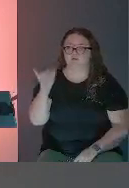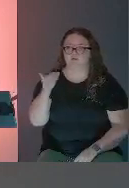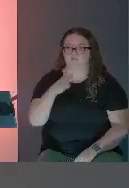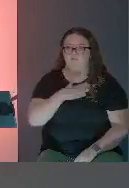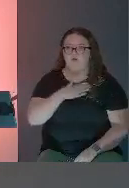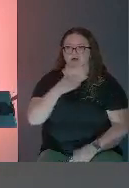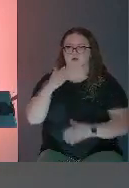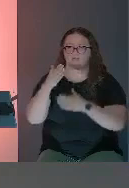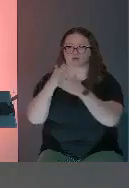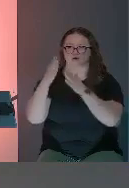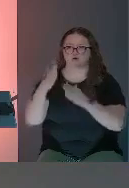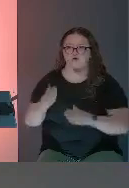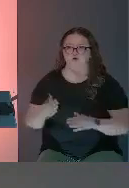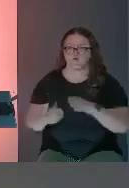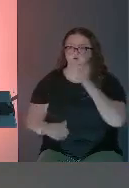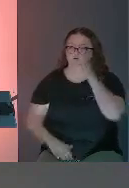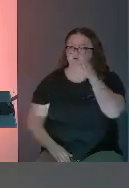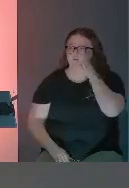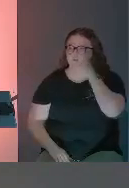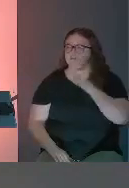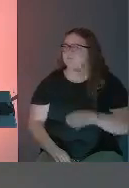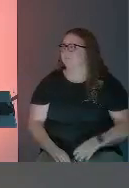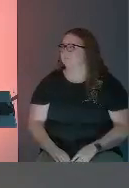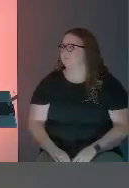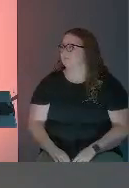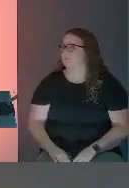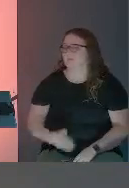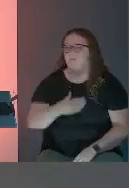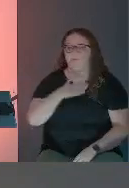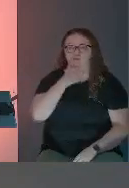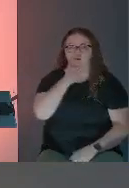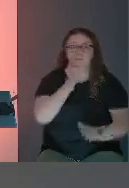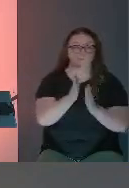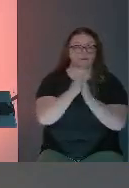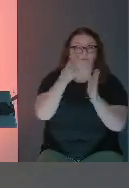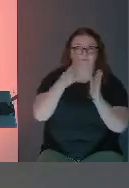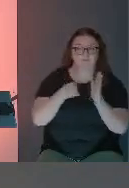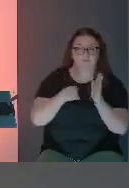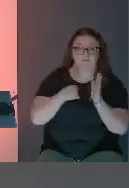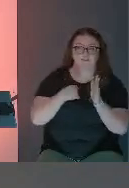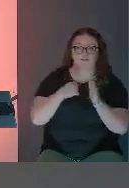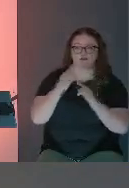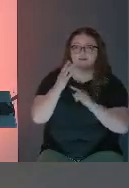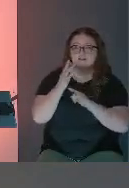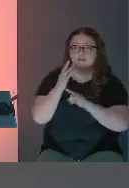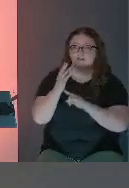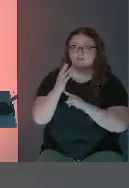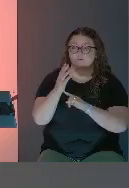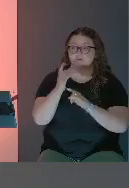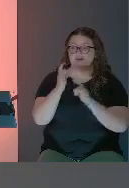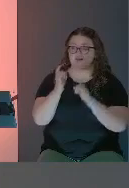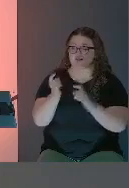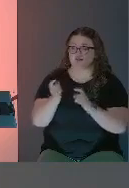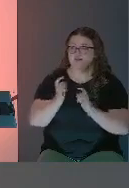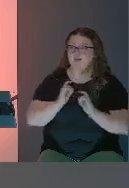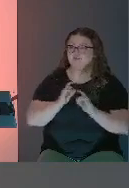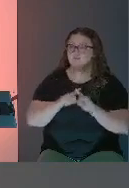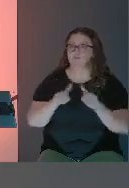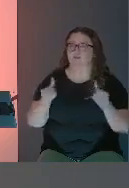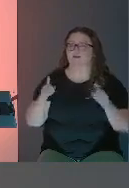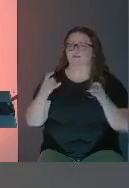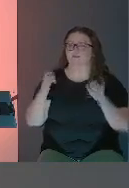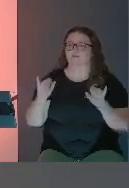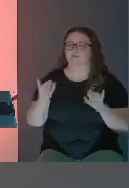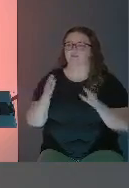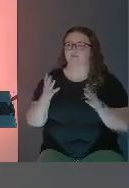We're in this together. My mom prays for me. She lights candles for me, and I'm grateful for all that. But at the end of the day, man, I